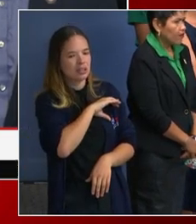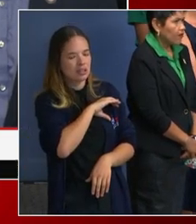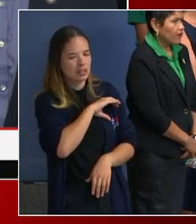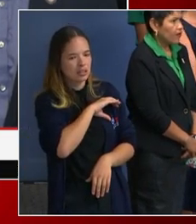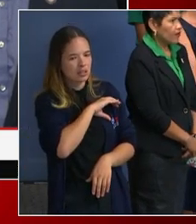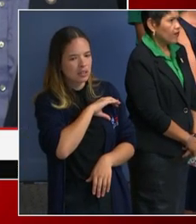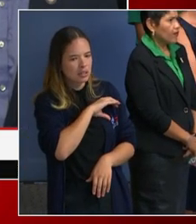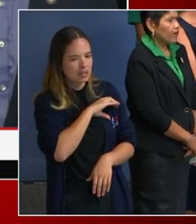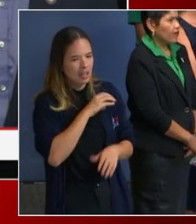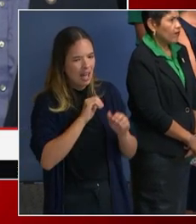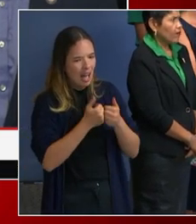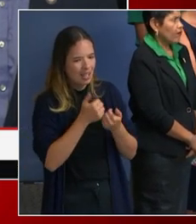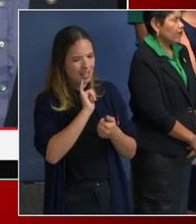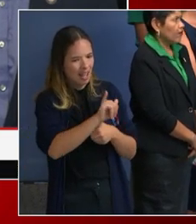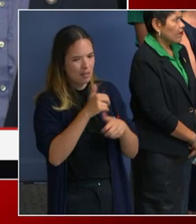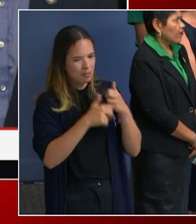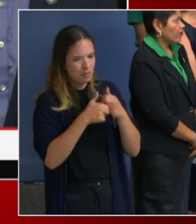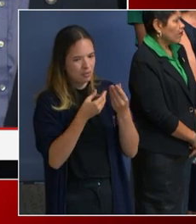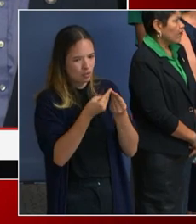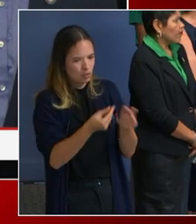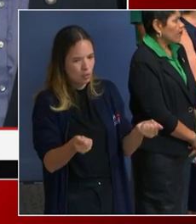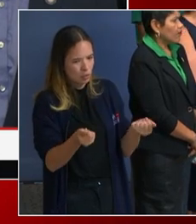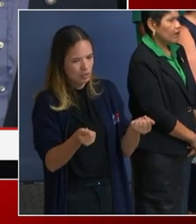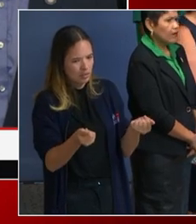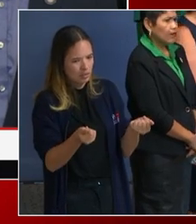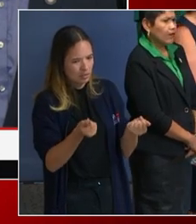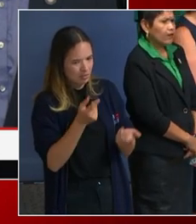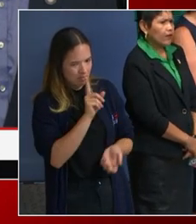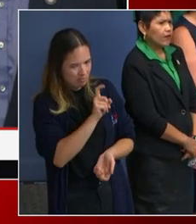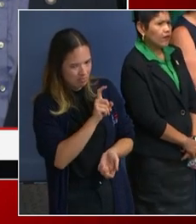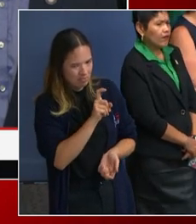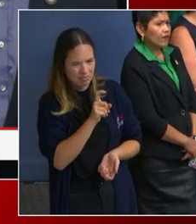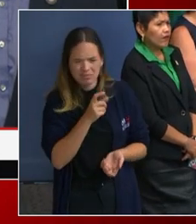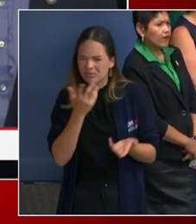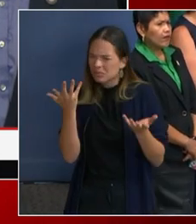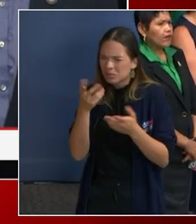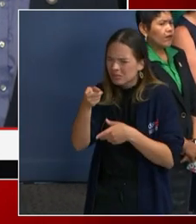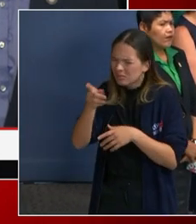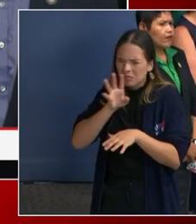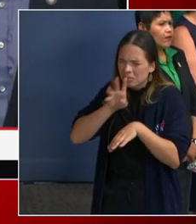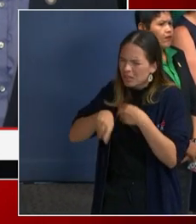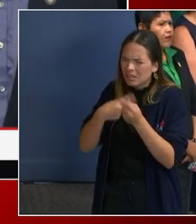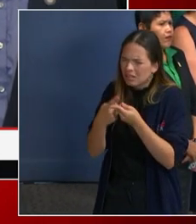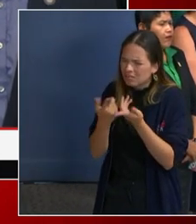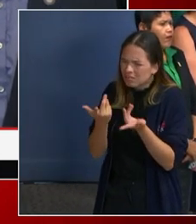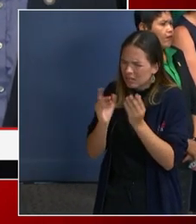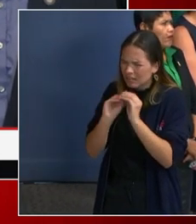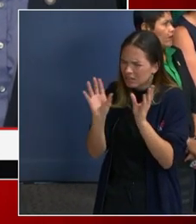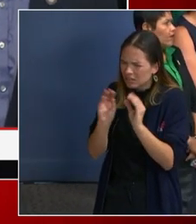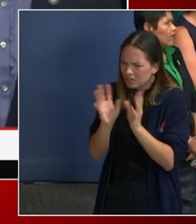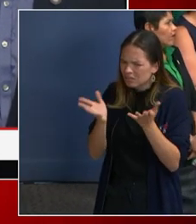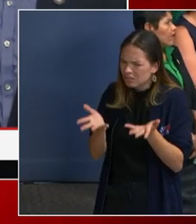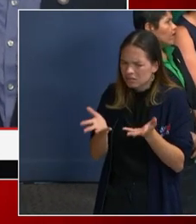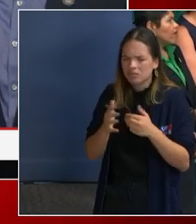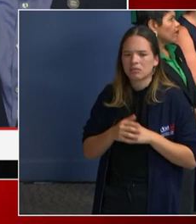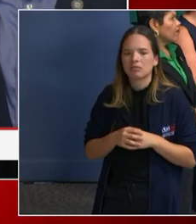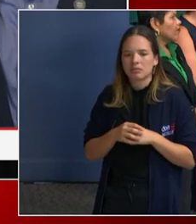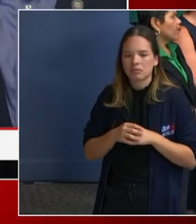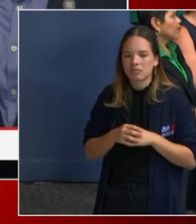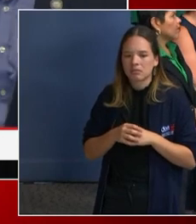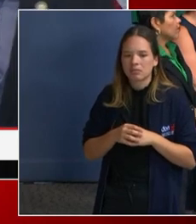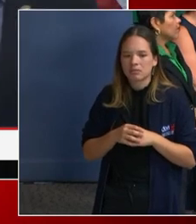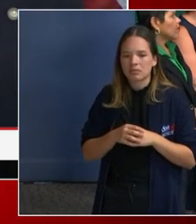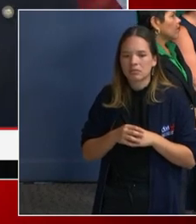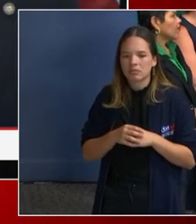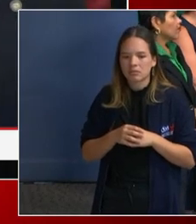that problem ever get fixed? What are you talking about? What can't get fixed? At the OUC. Well, let me explain something to